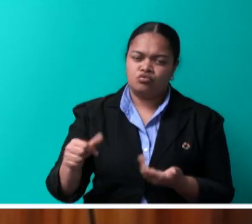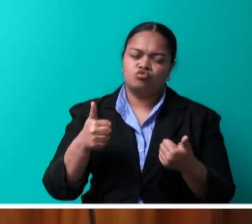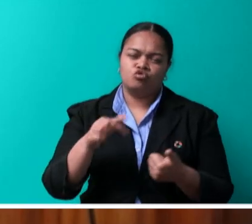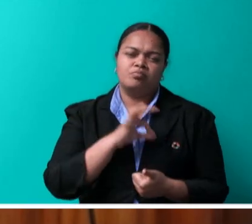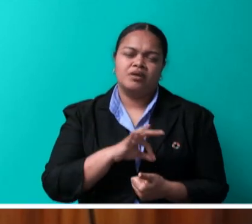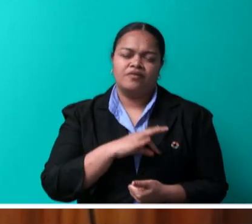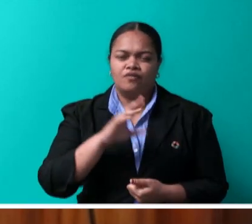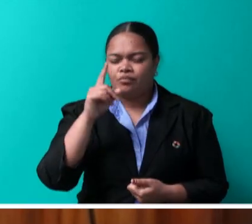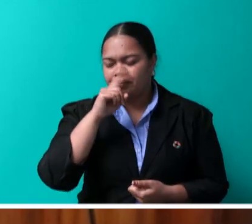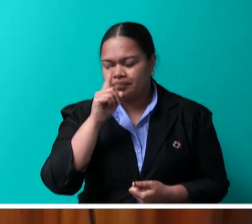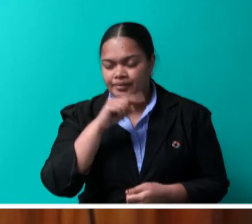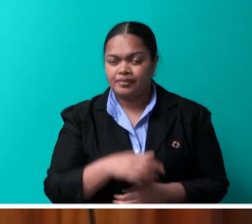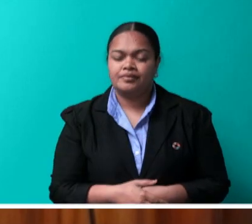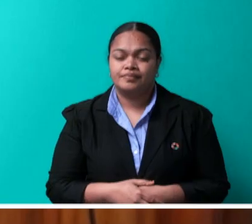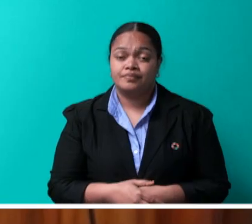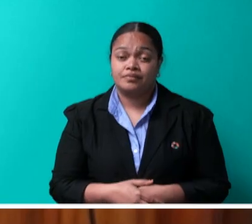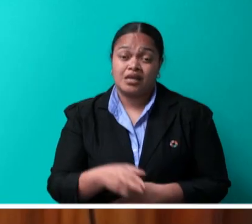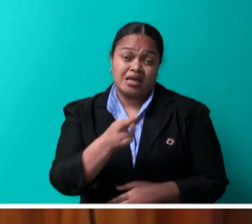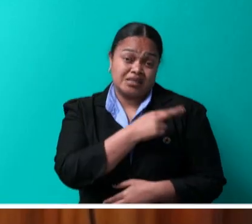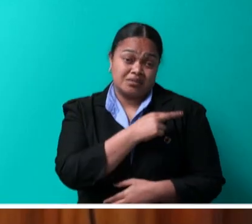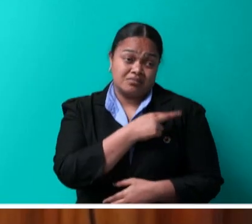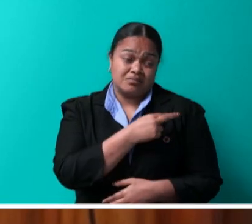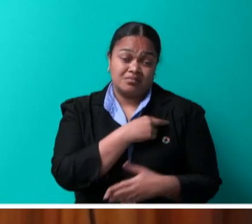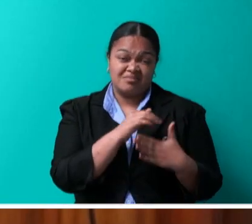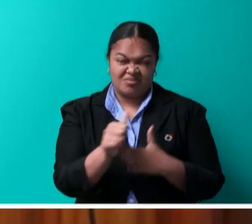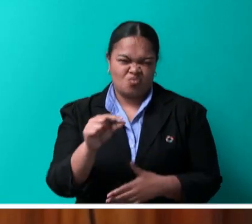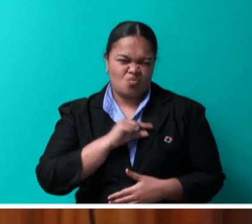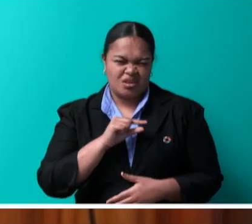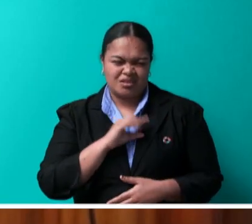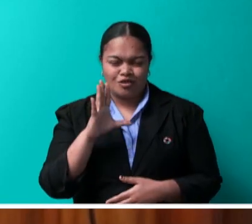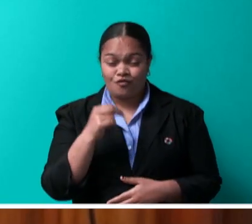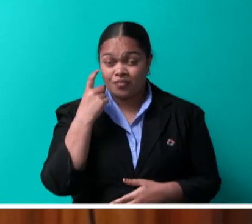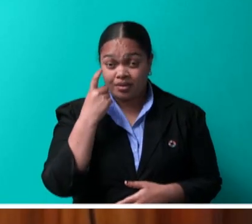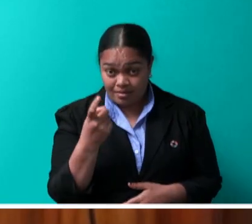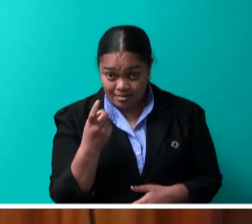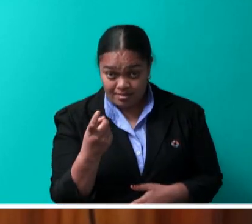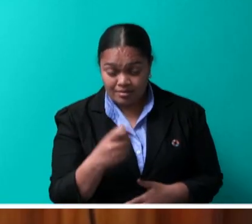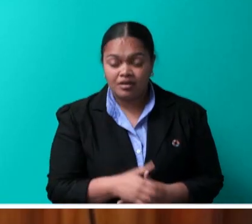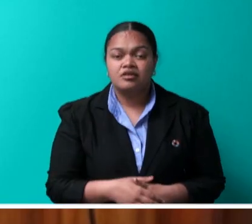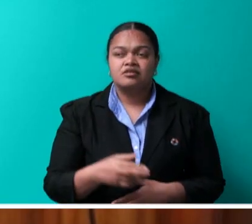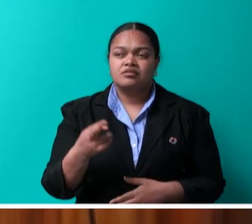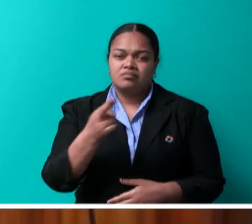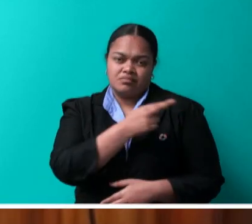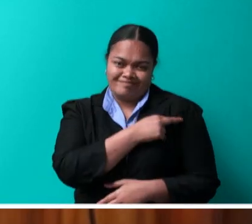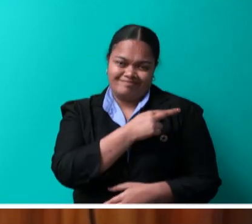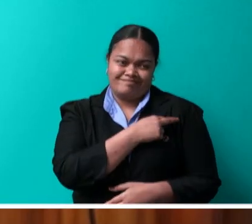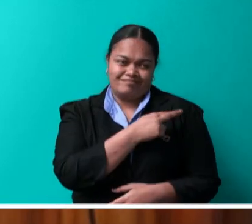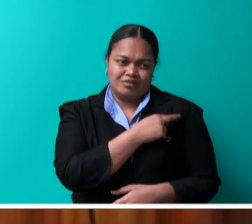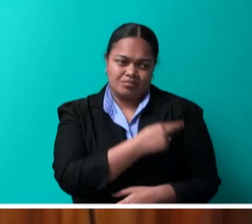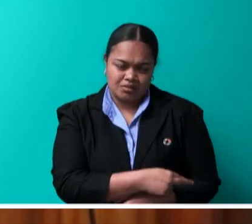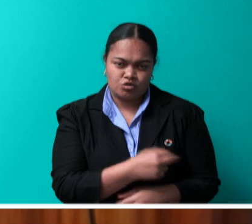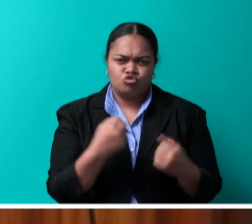our people. Responsible stewardship and quality health care are complementary responsibilities.